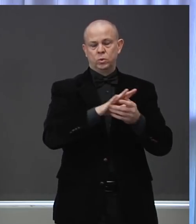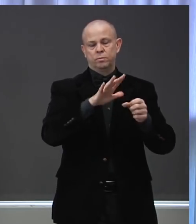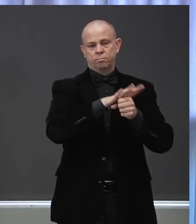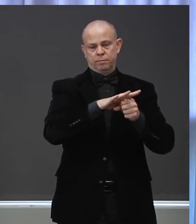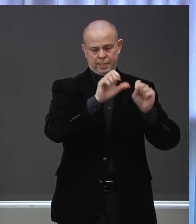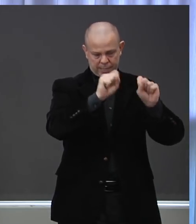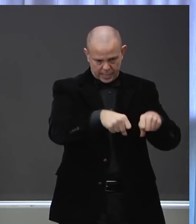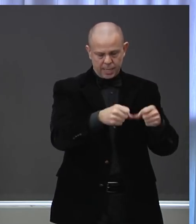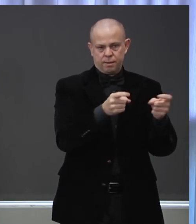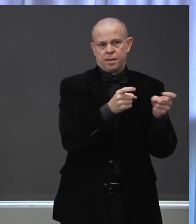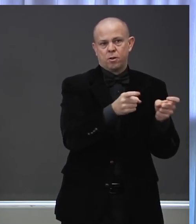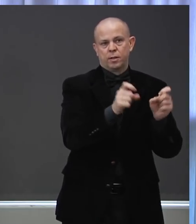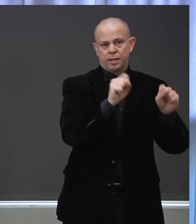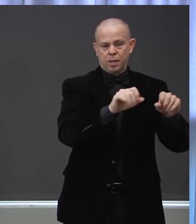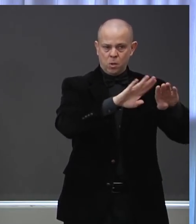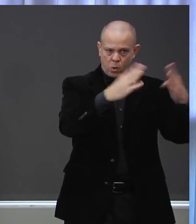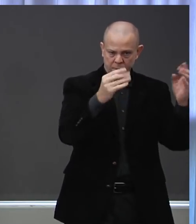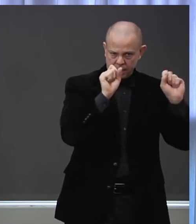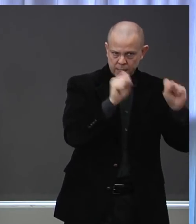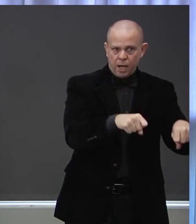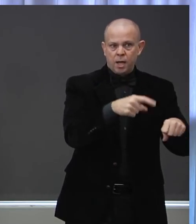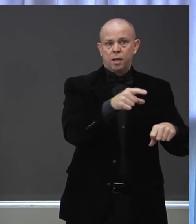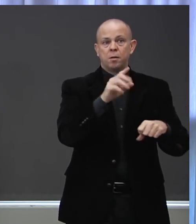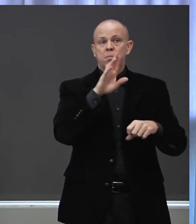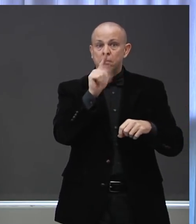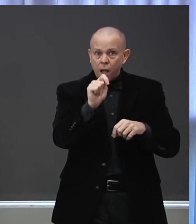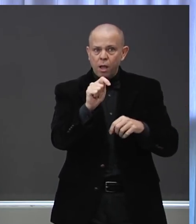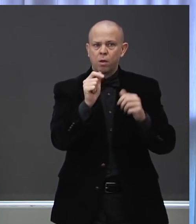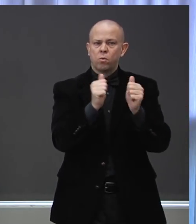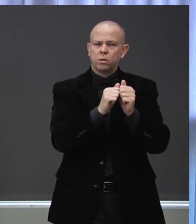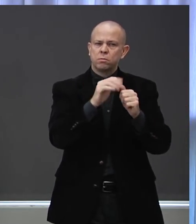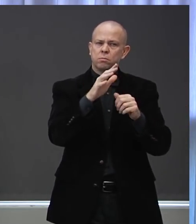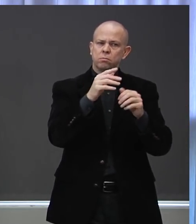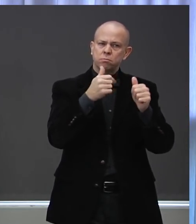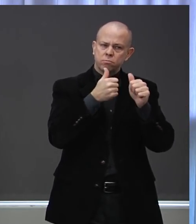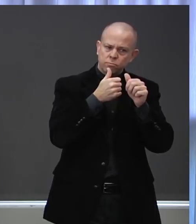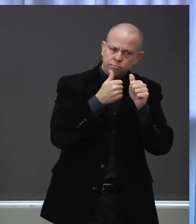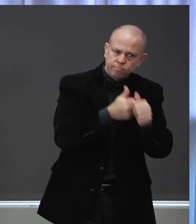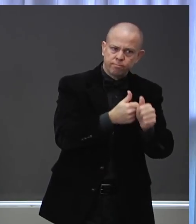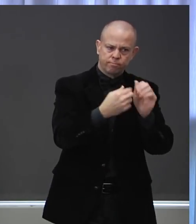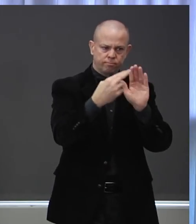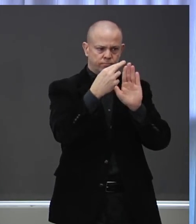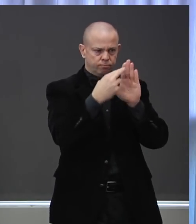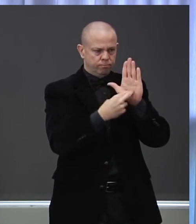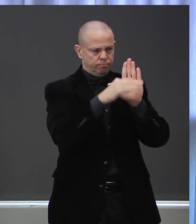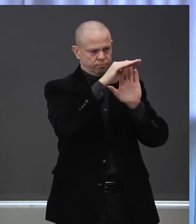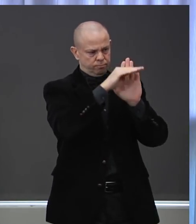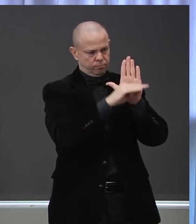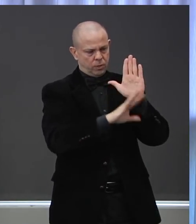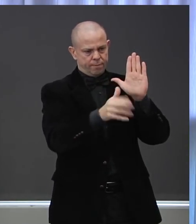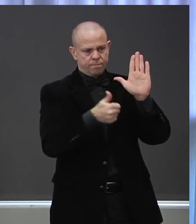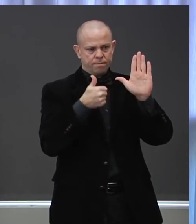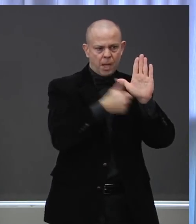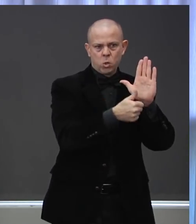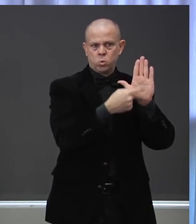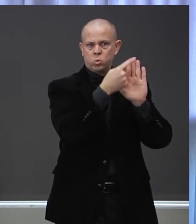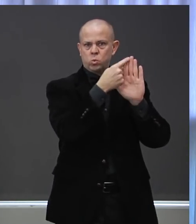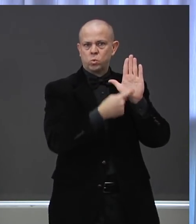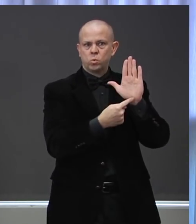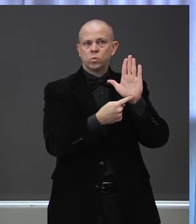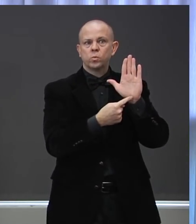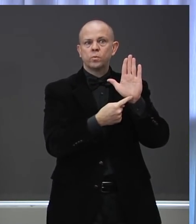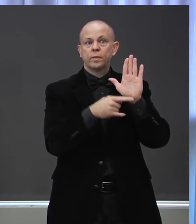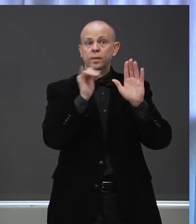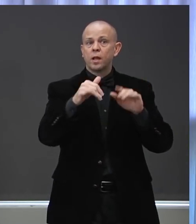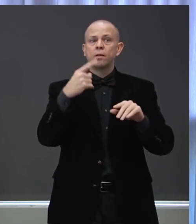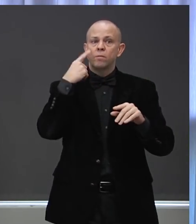in-person instruction with a number of public health protocols in place. That applies to a private school setting in